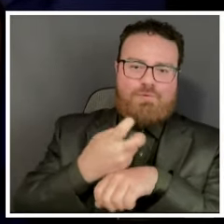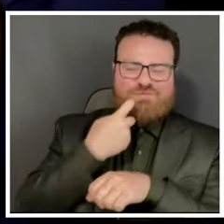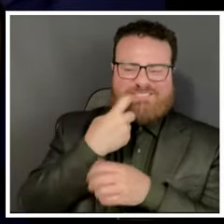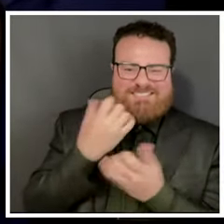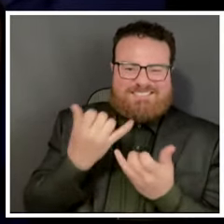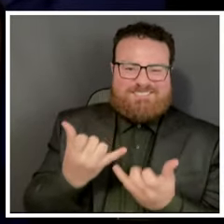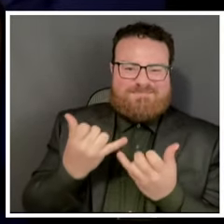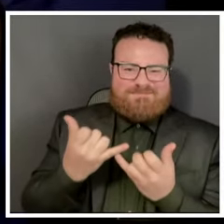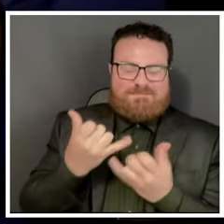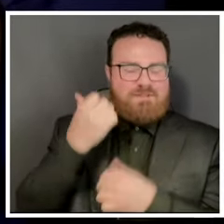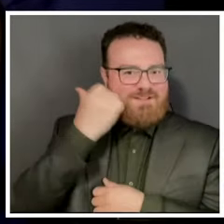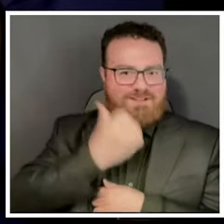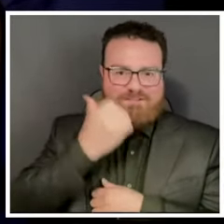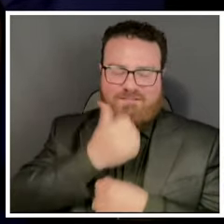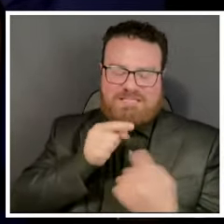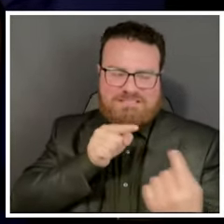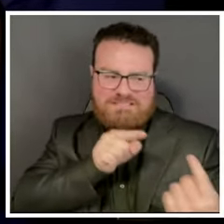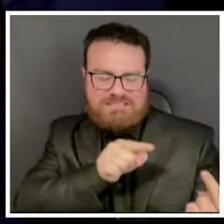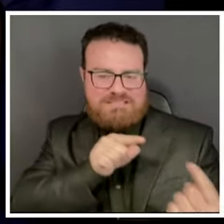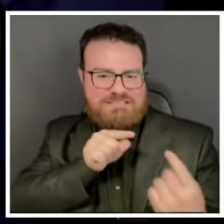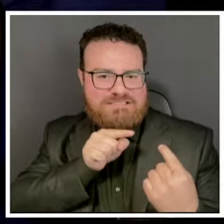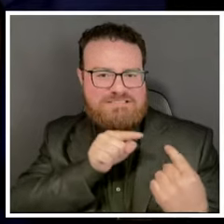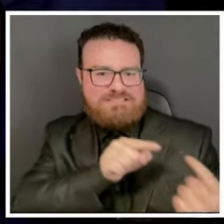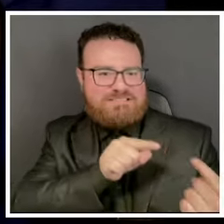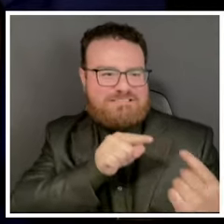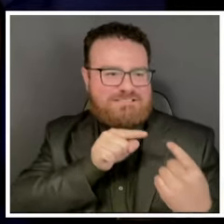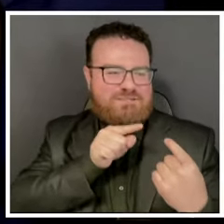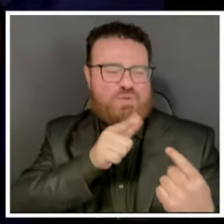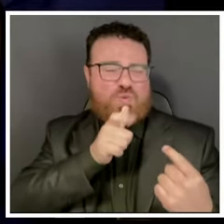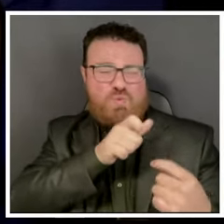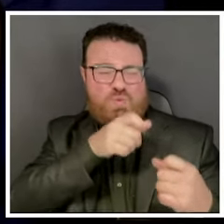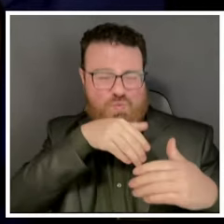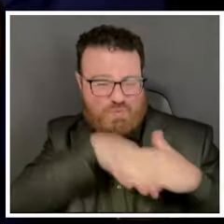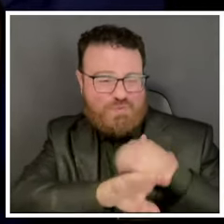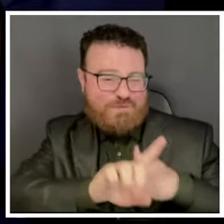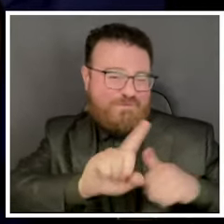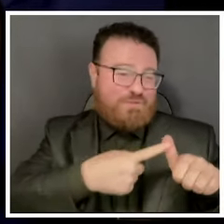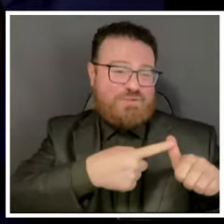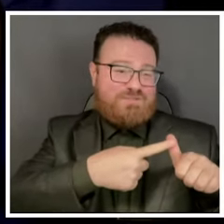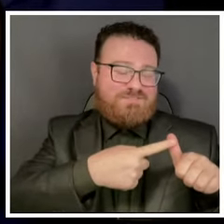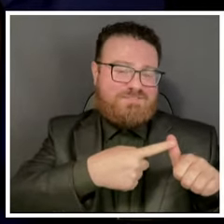most unfortunate casualty being my husband.